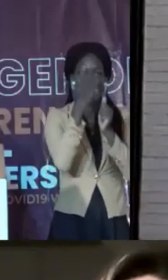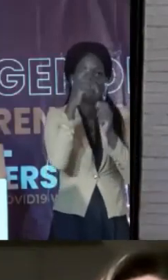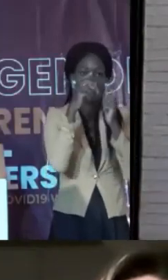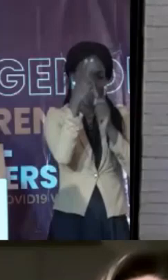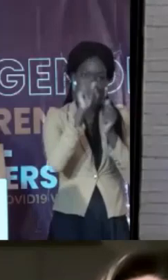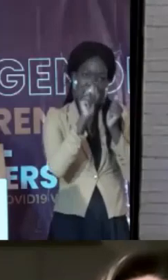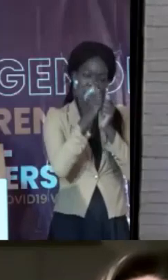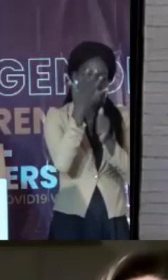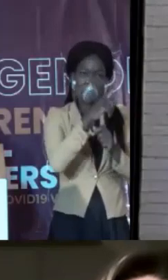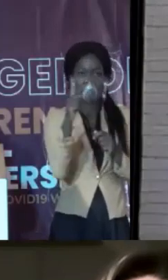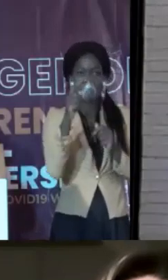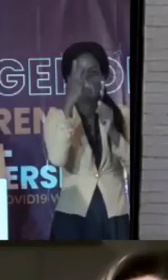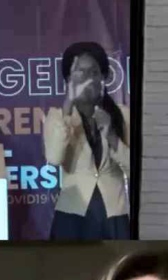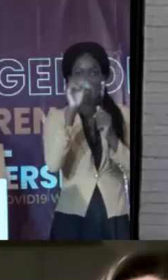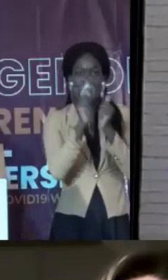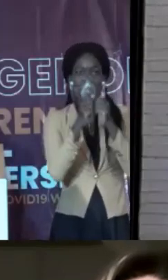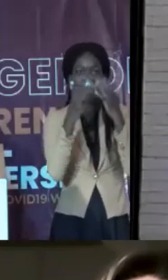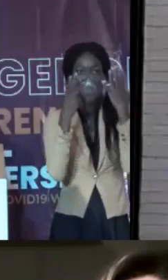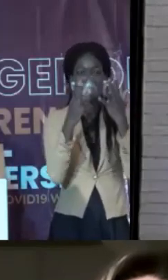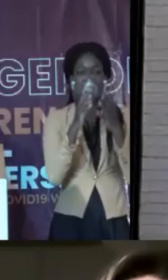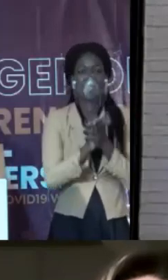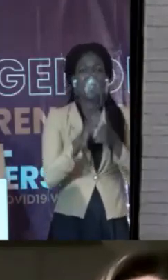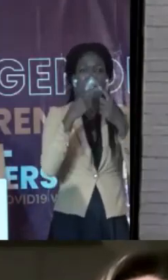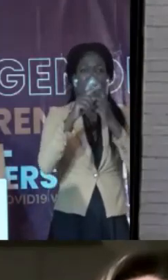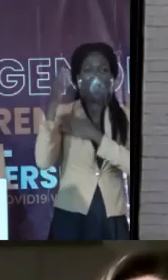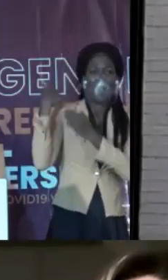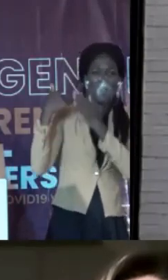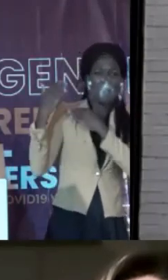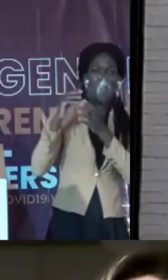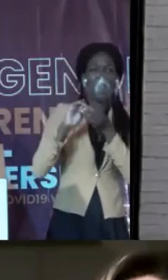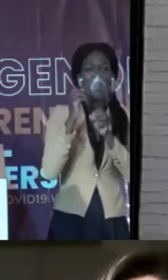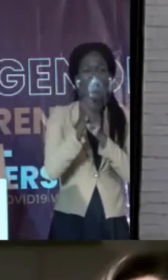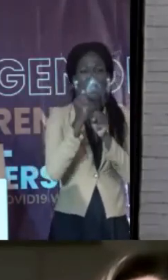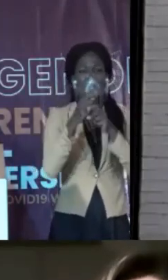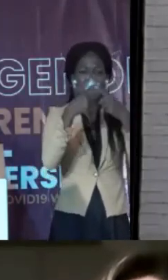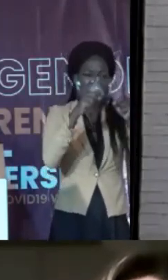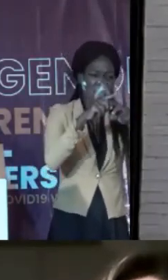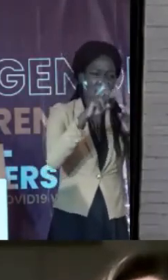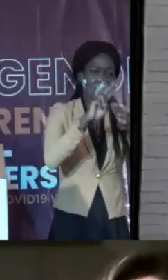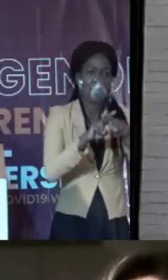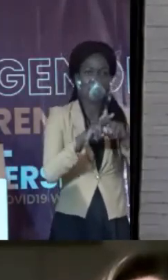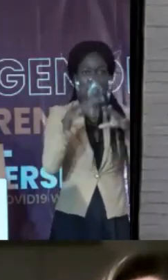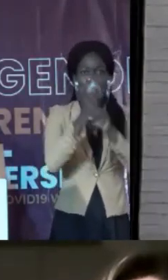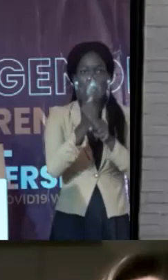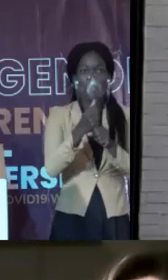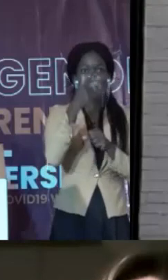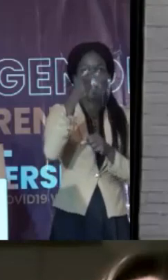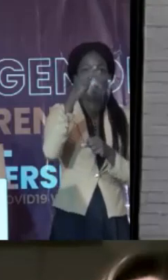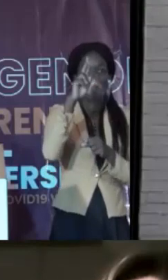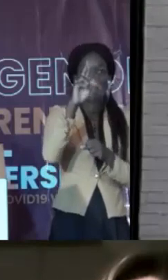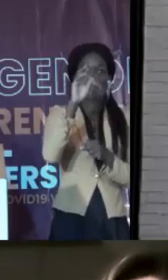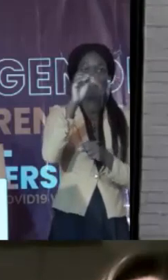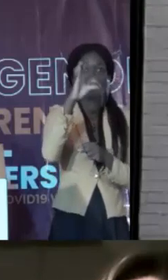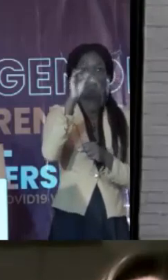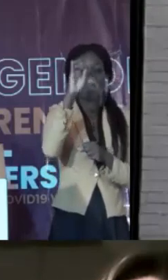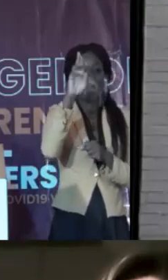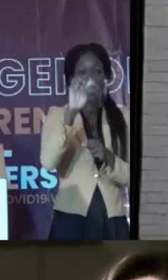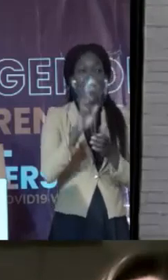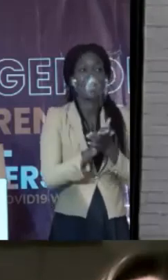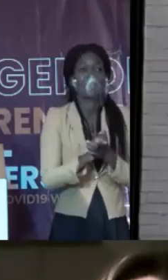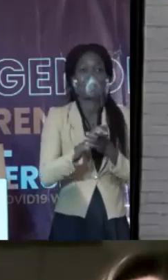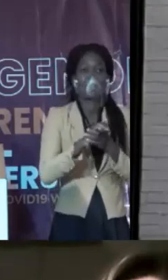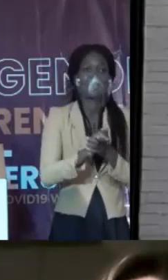that, Quiver worked in a number of roles in Trocaire, including director of Trocaire's International